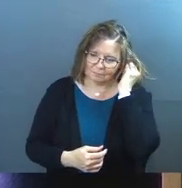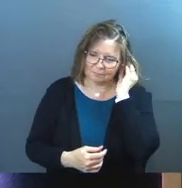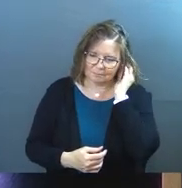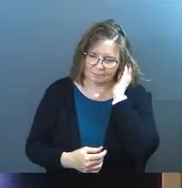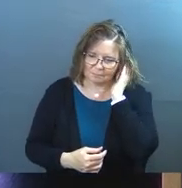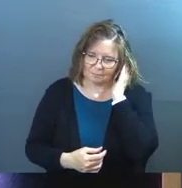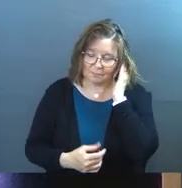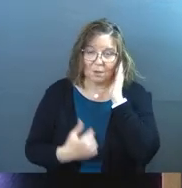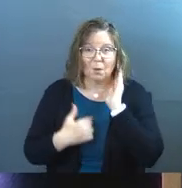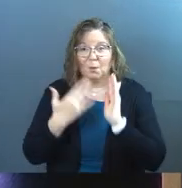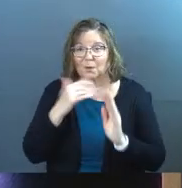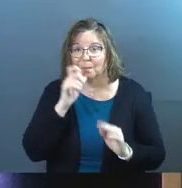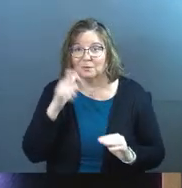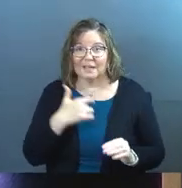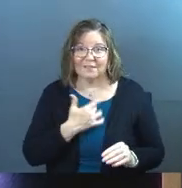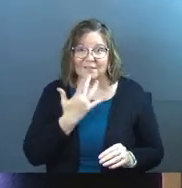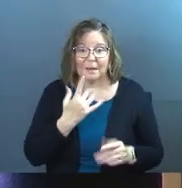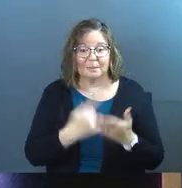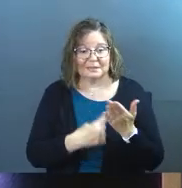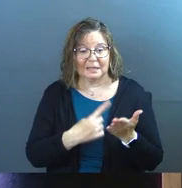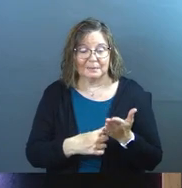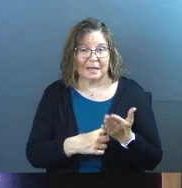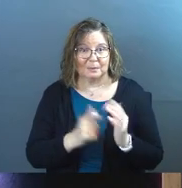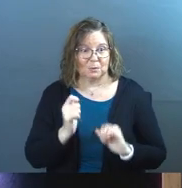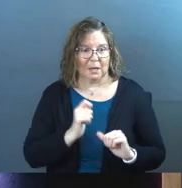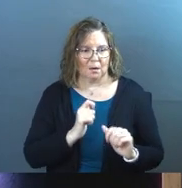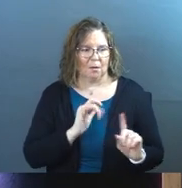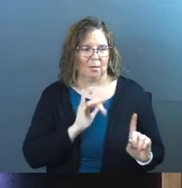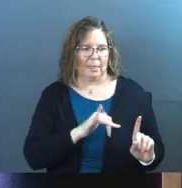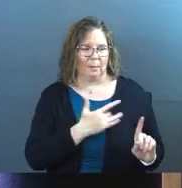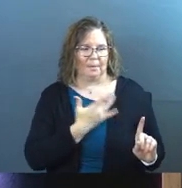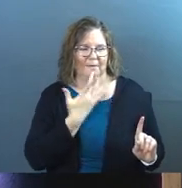not supposed to have favorites, but sometimes we treat them as if we have favorites.